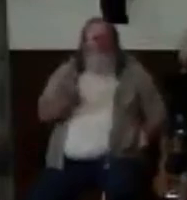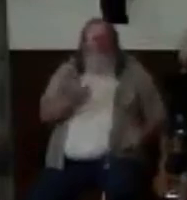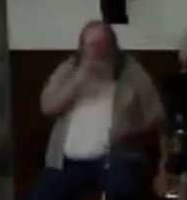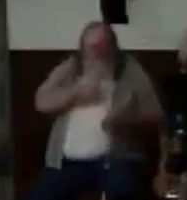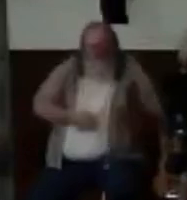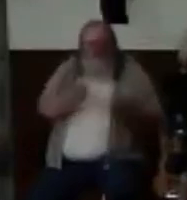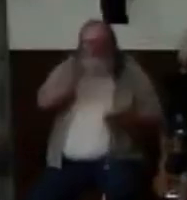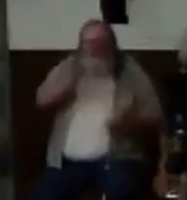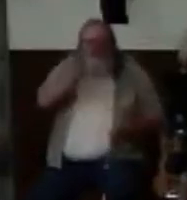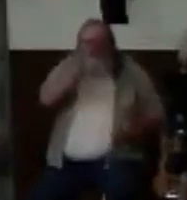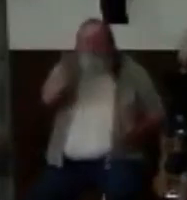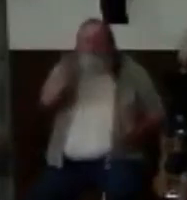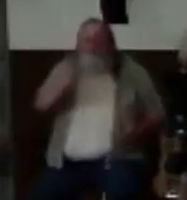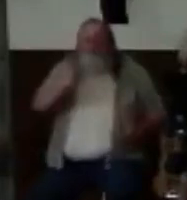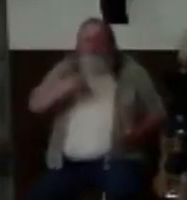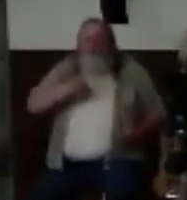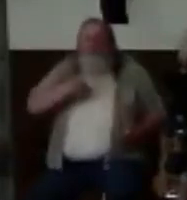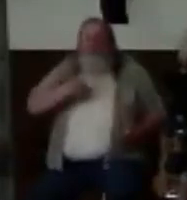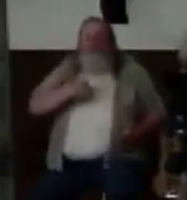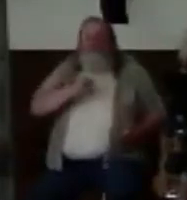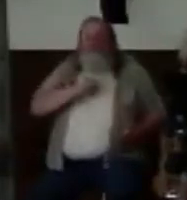we get to say, it's Jesus.